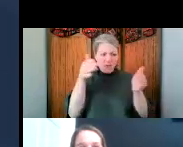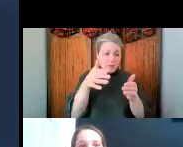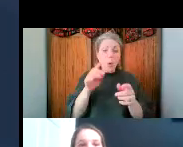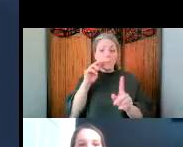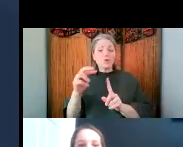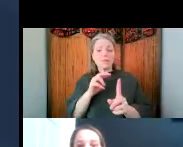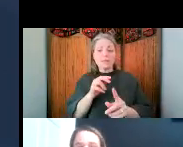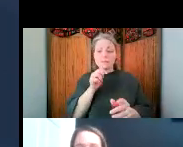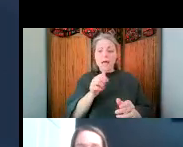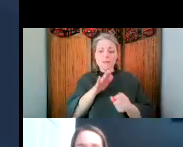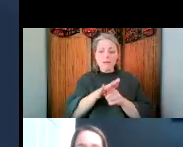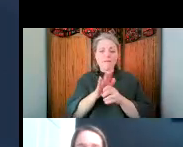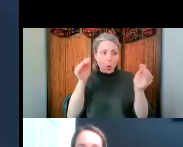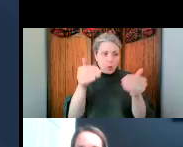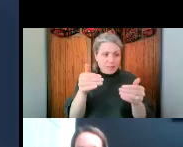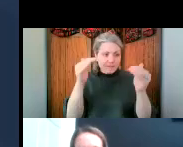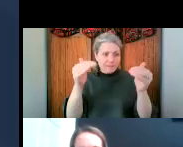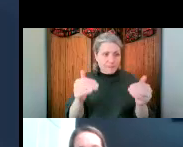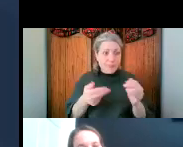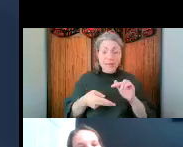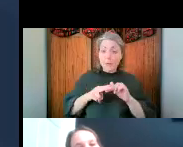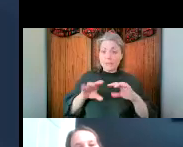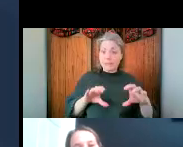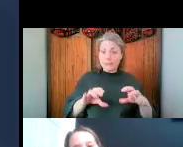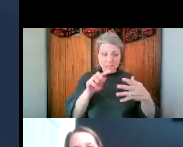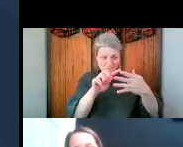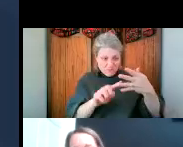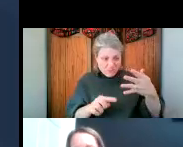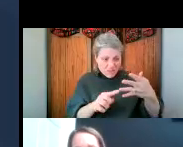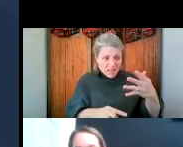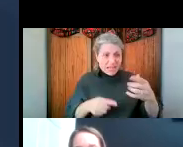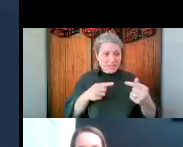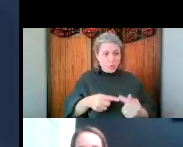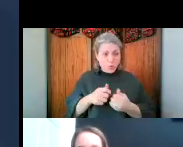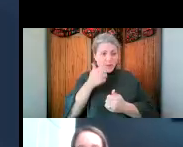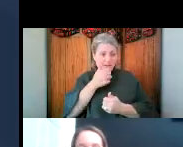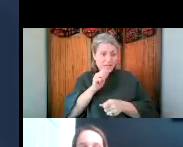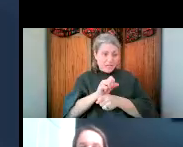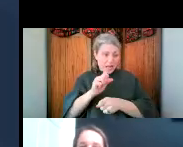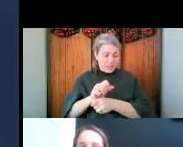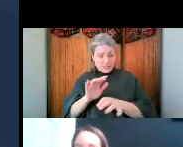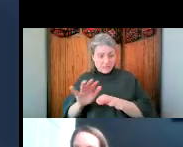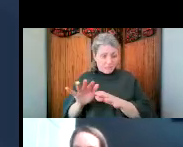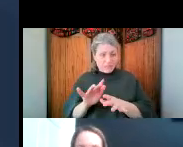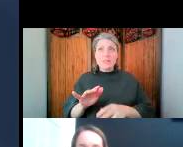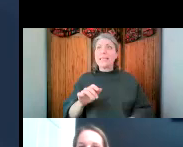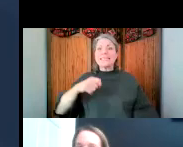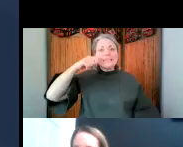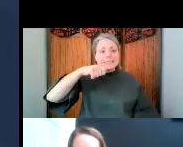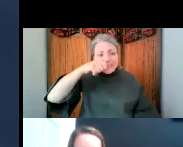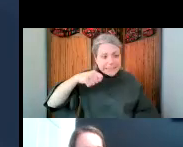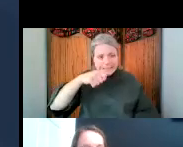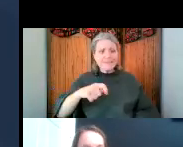focusing, increased activity levels, difficulty with daily tasks like teeth brushing,